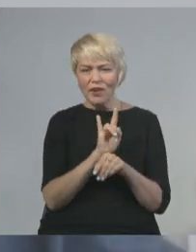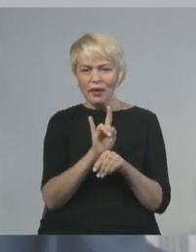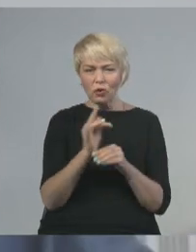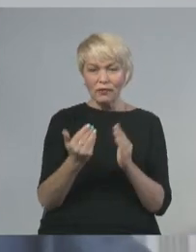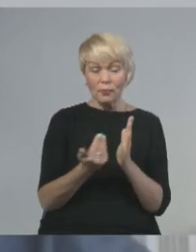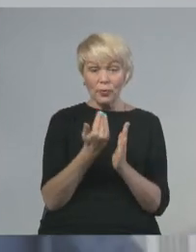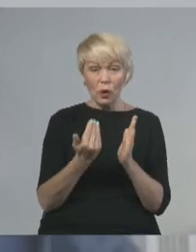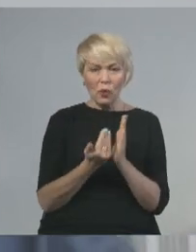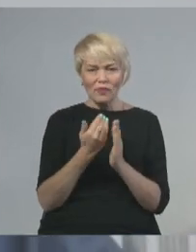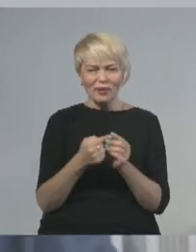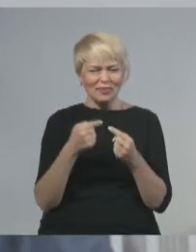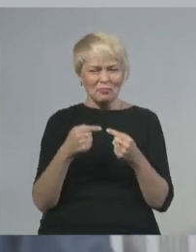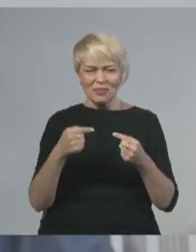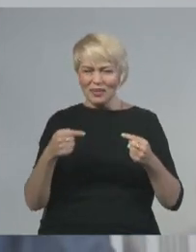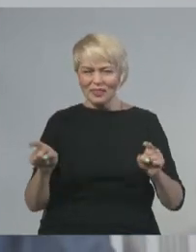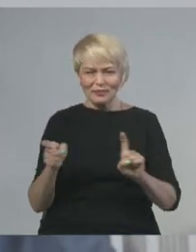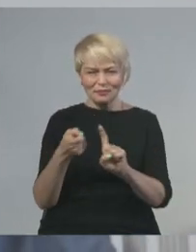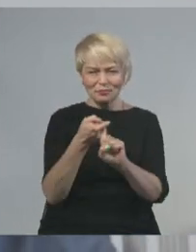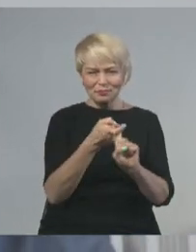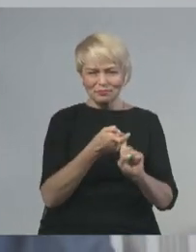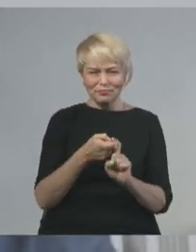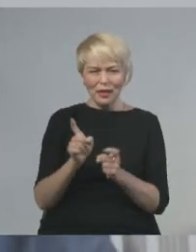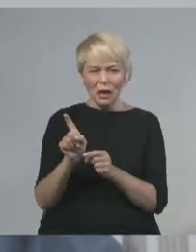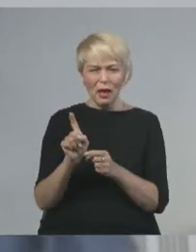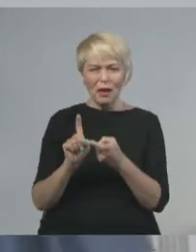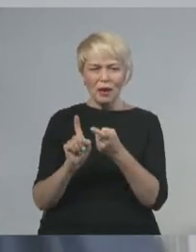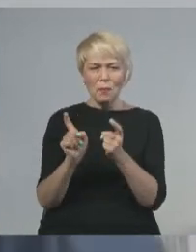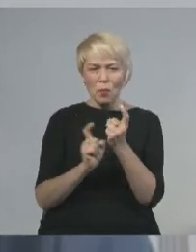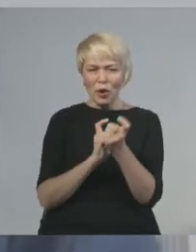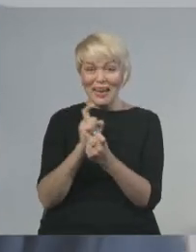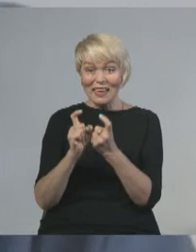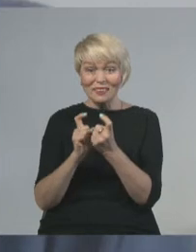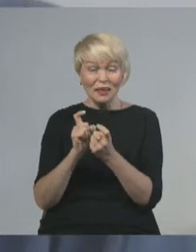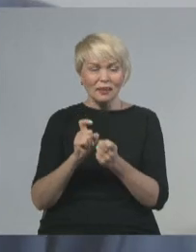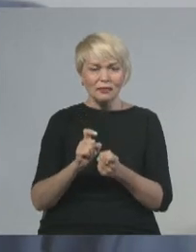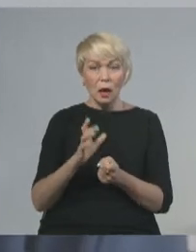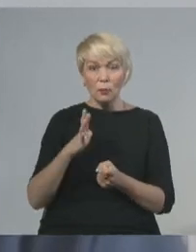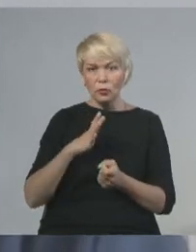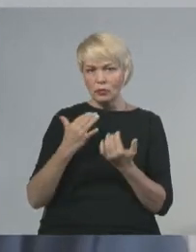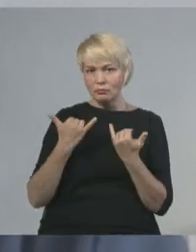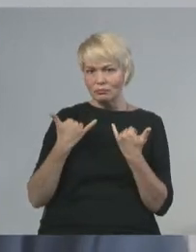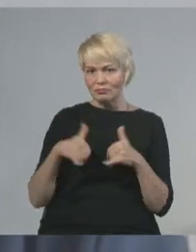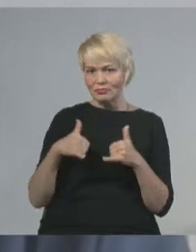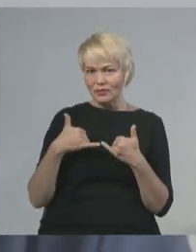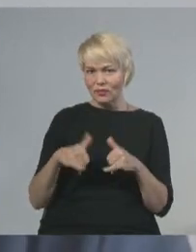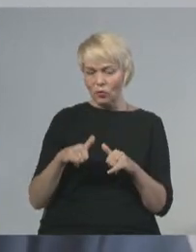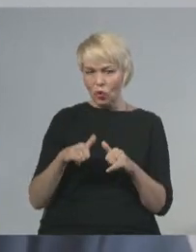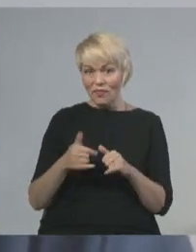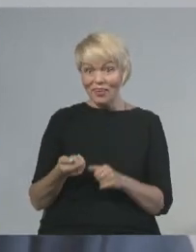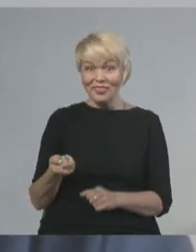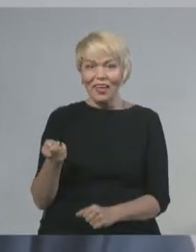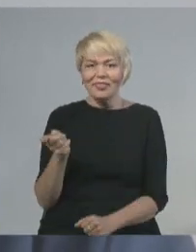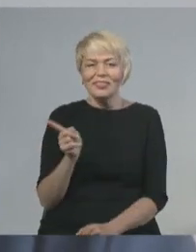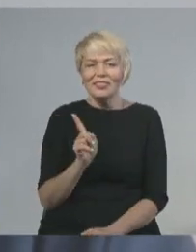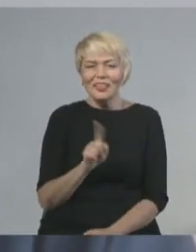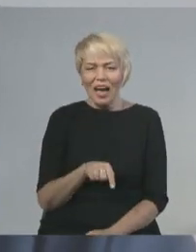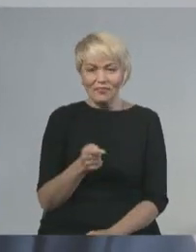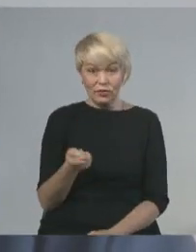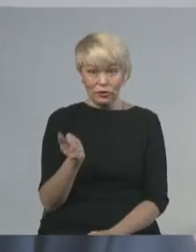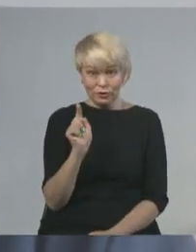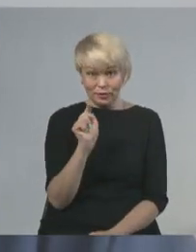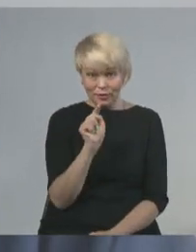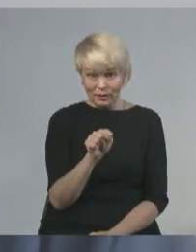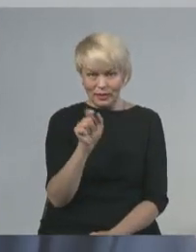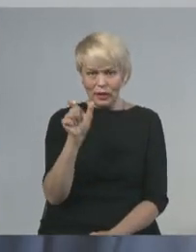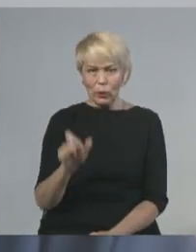was i was quite surprised that even some let's say what people i wouldn't expect to believe